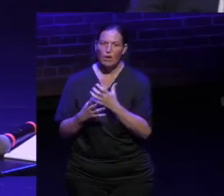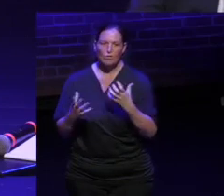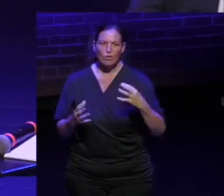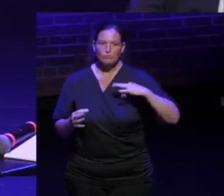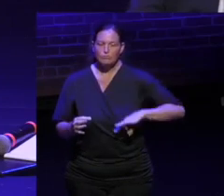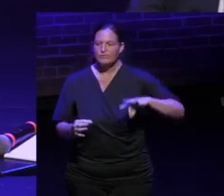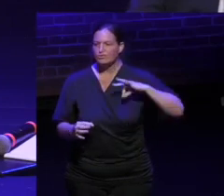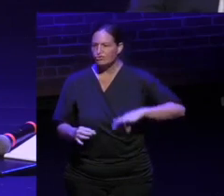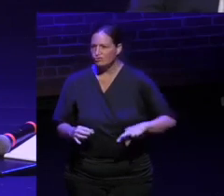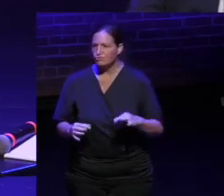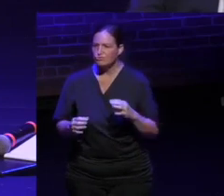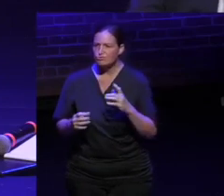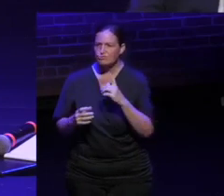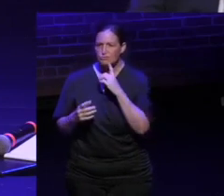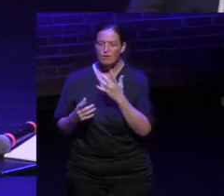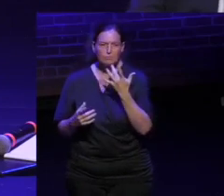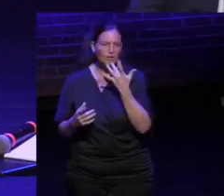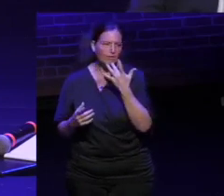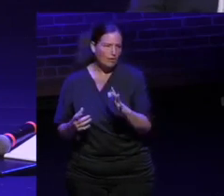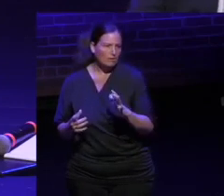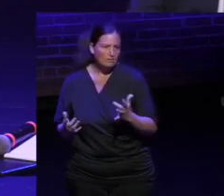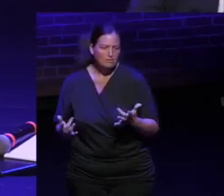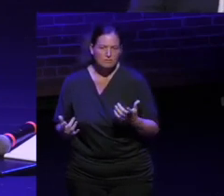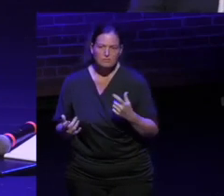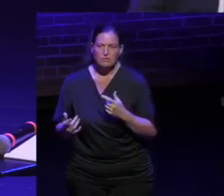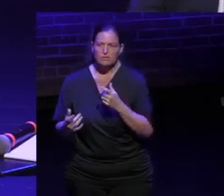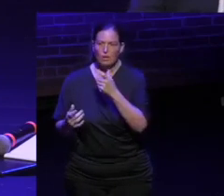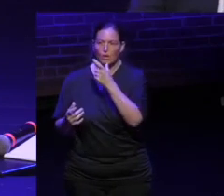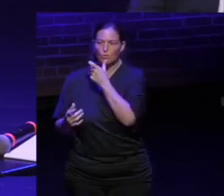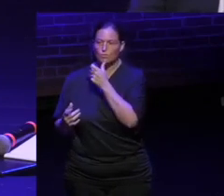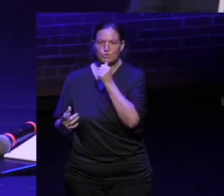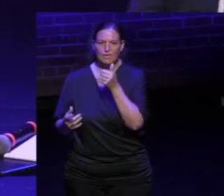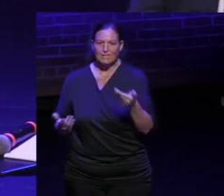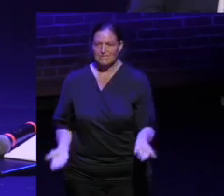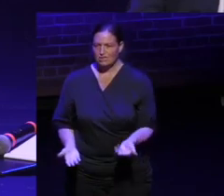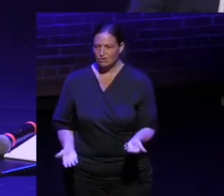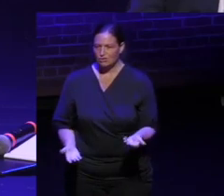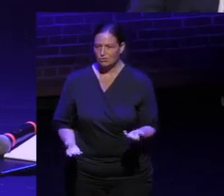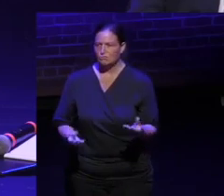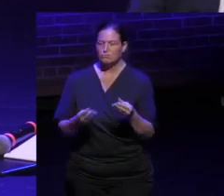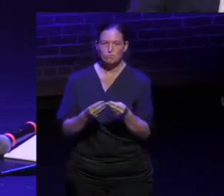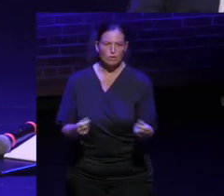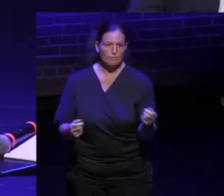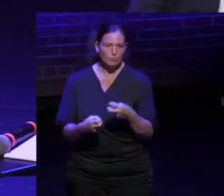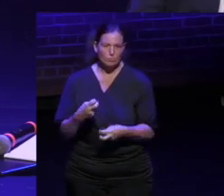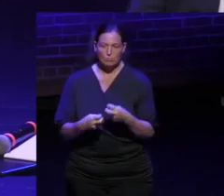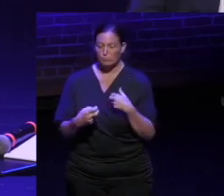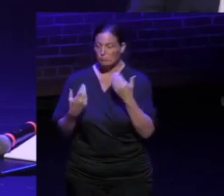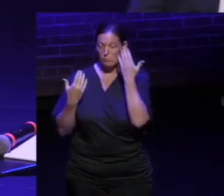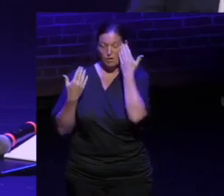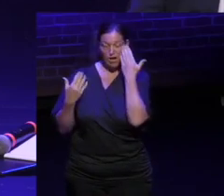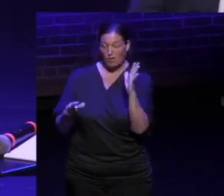privileges and great fortune in our lives, and who is left out of solving these problems? You know, I don't know if there are